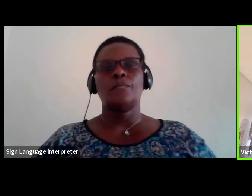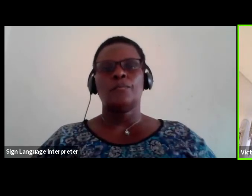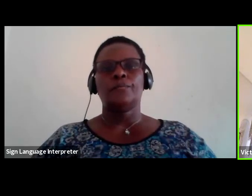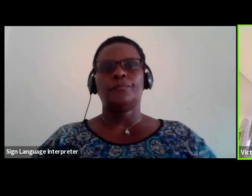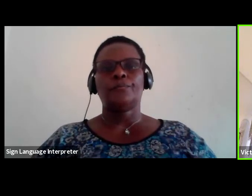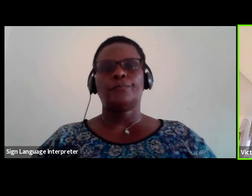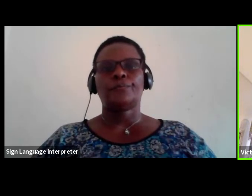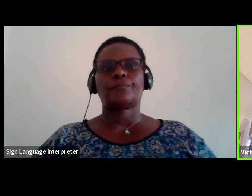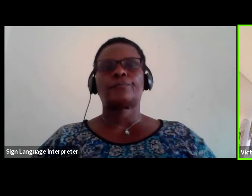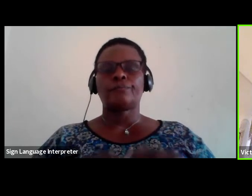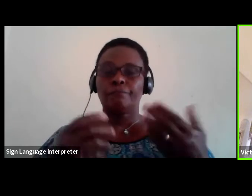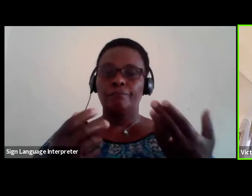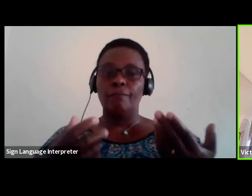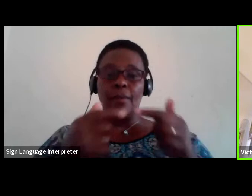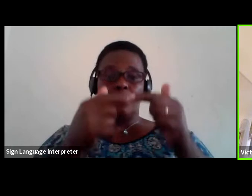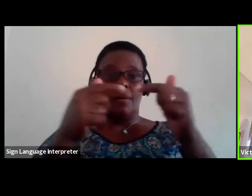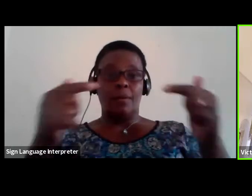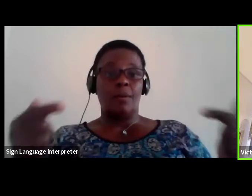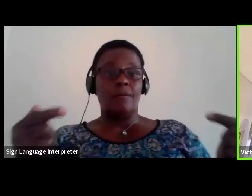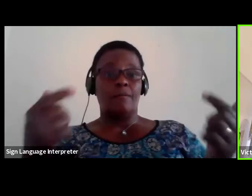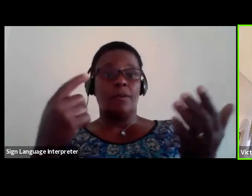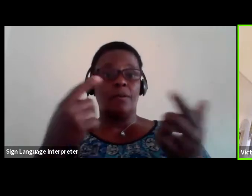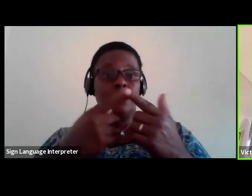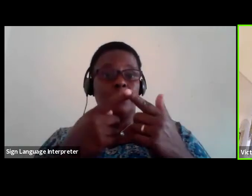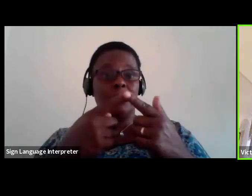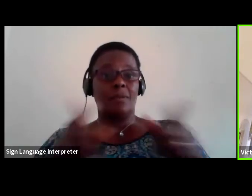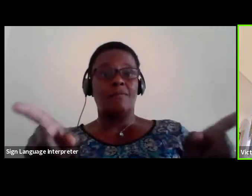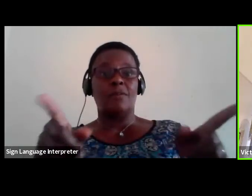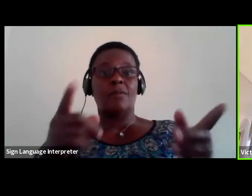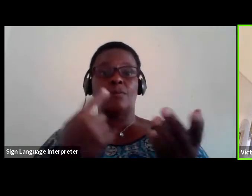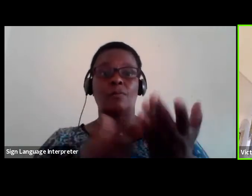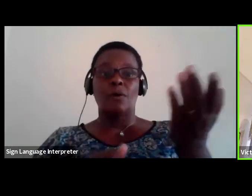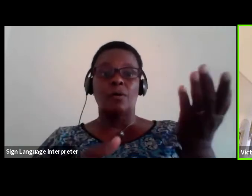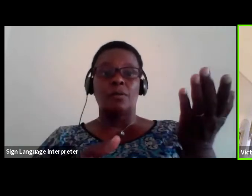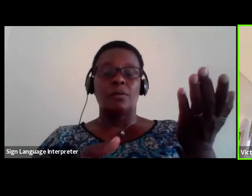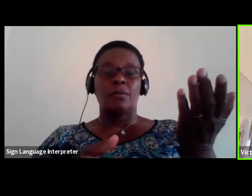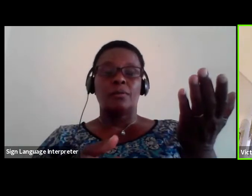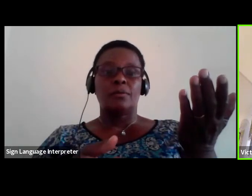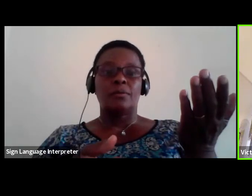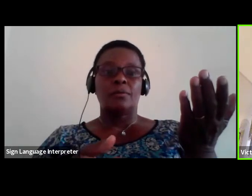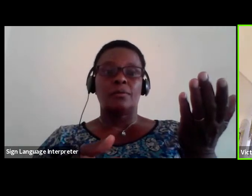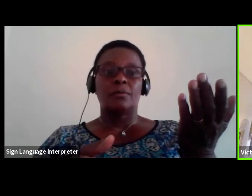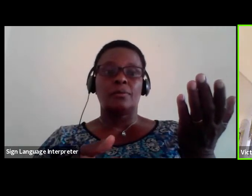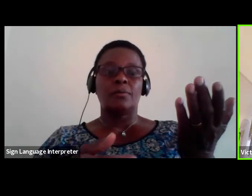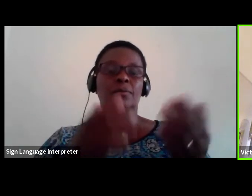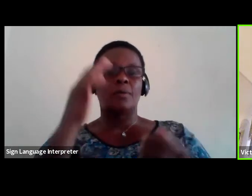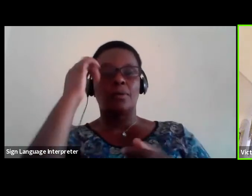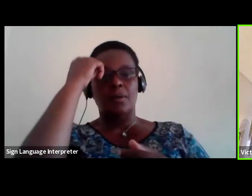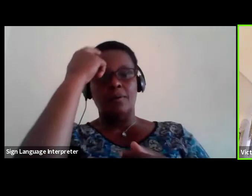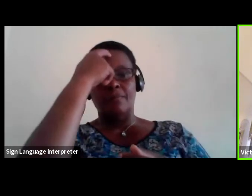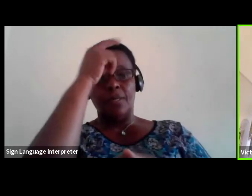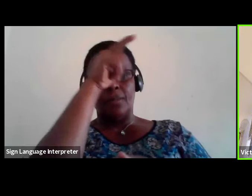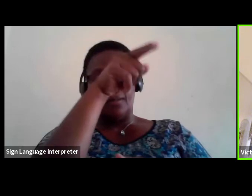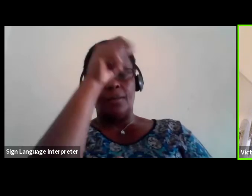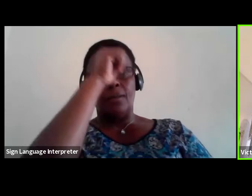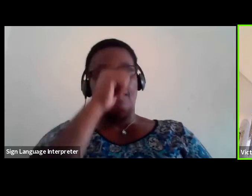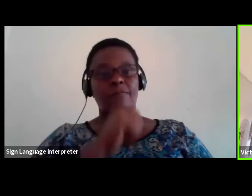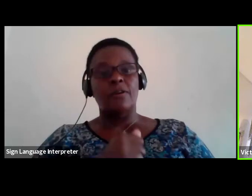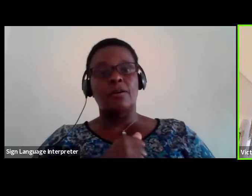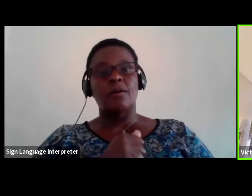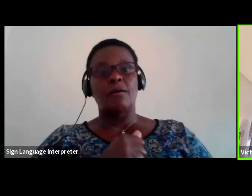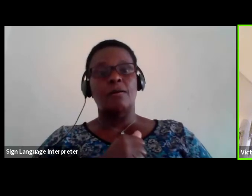the contradiction we have at the moment is that quite a number of governments across the continent are